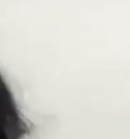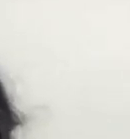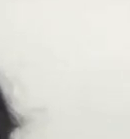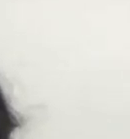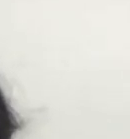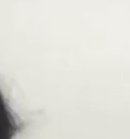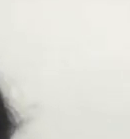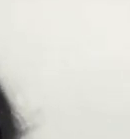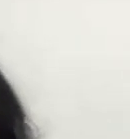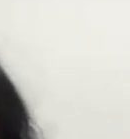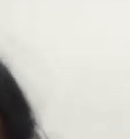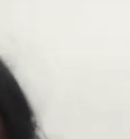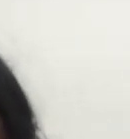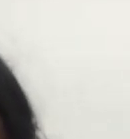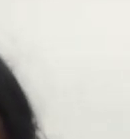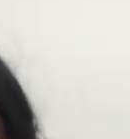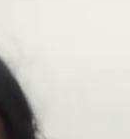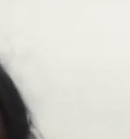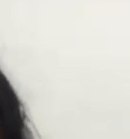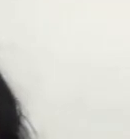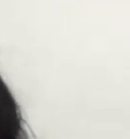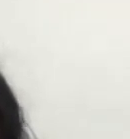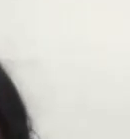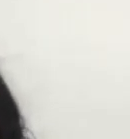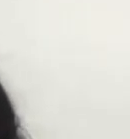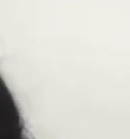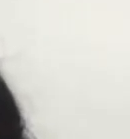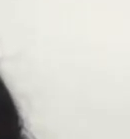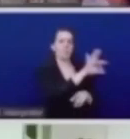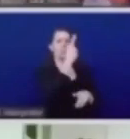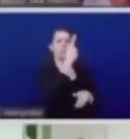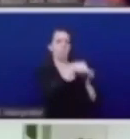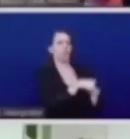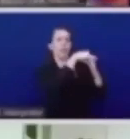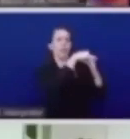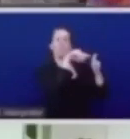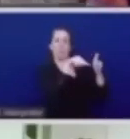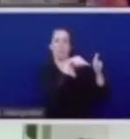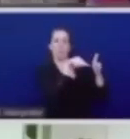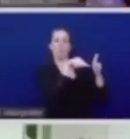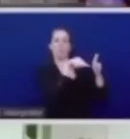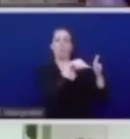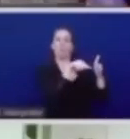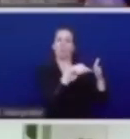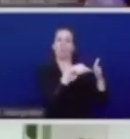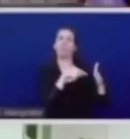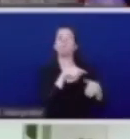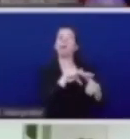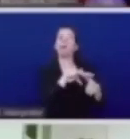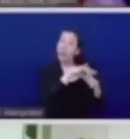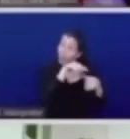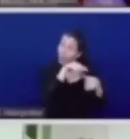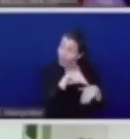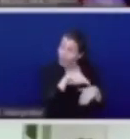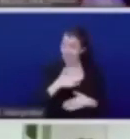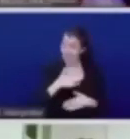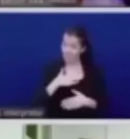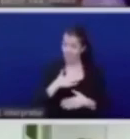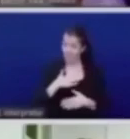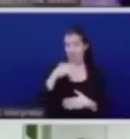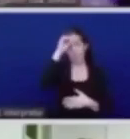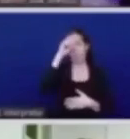of guiding, they are equipped with the skills to lead effectively. We have to stop trying to produce robots